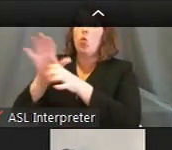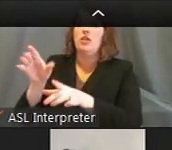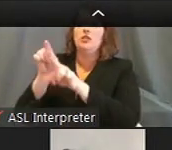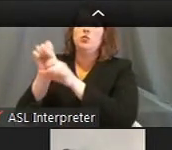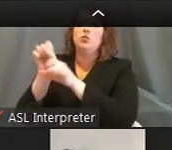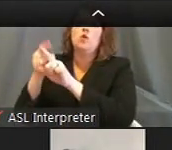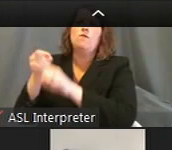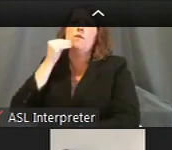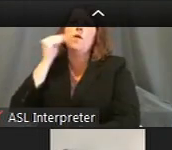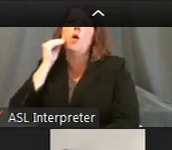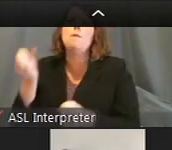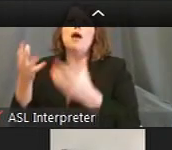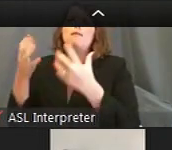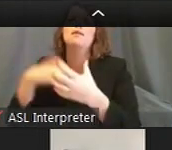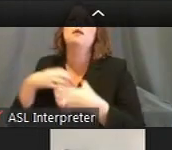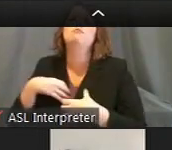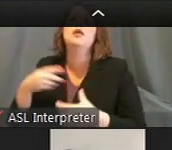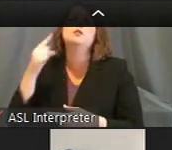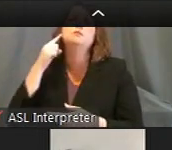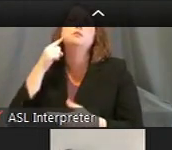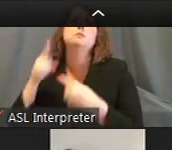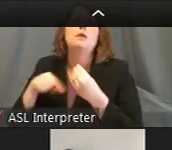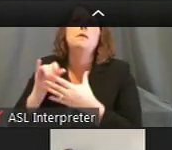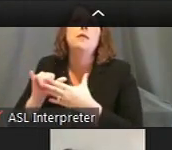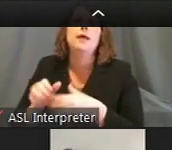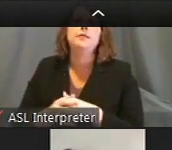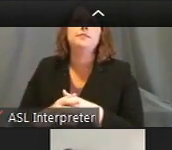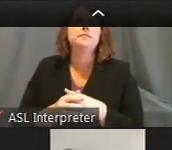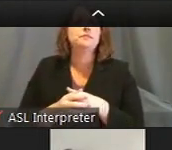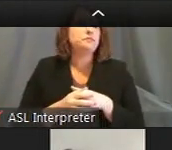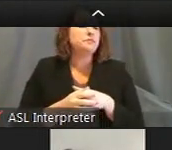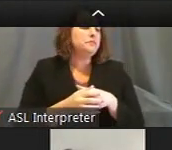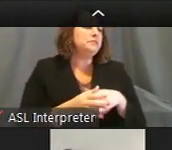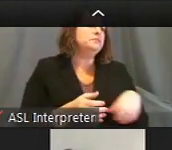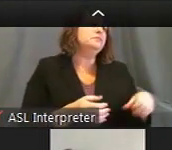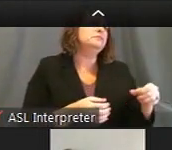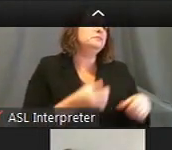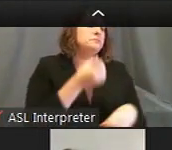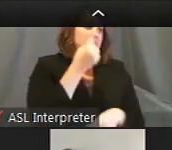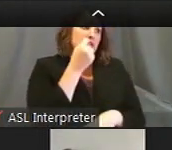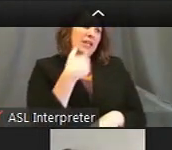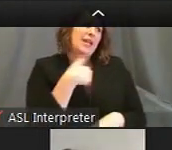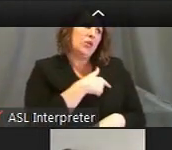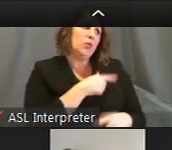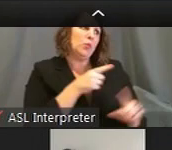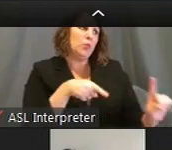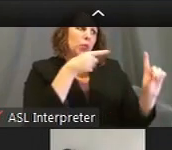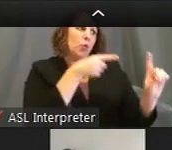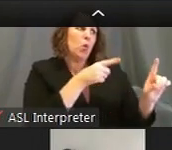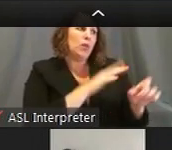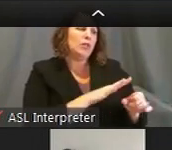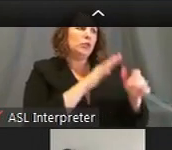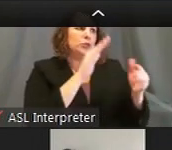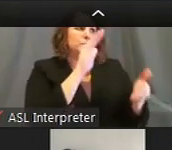the social distancing, the working from home, that's what works. And